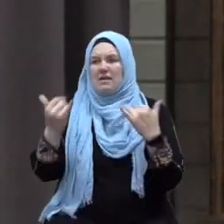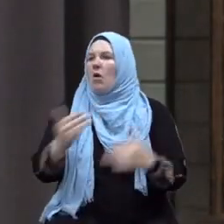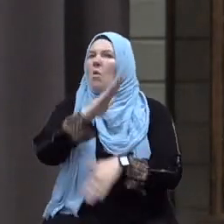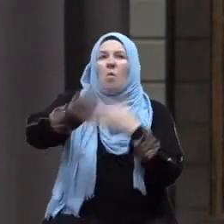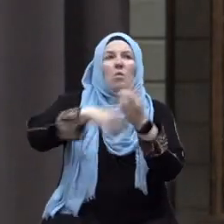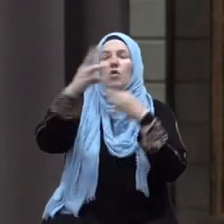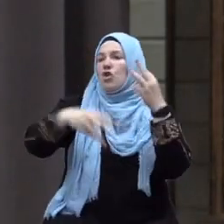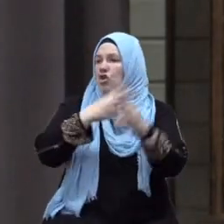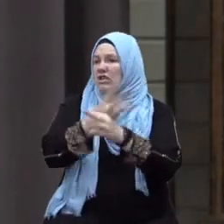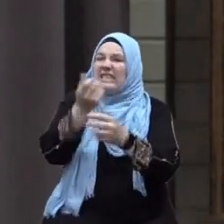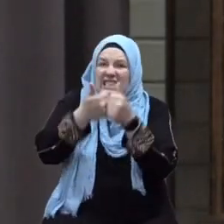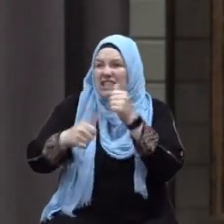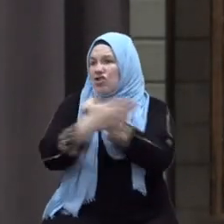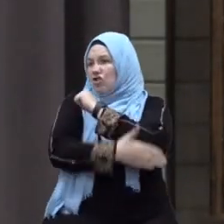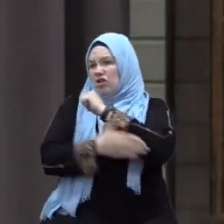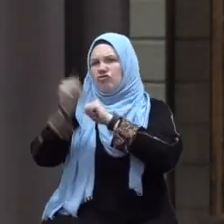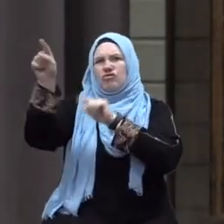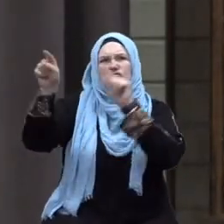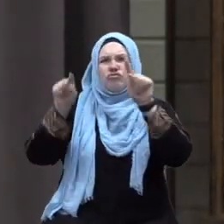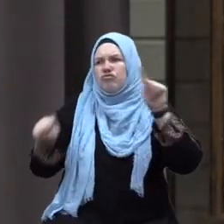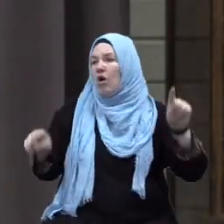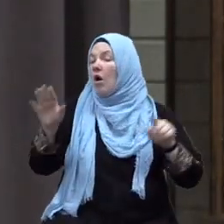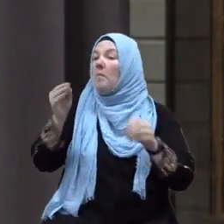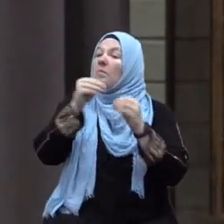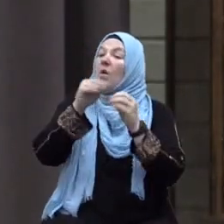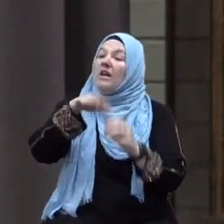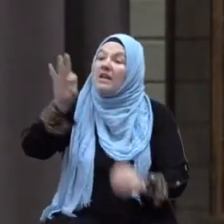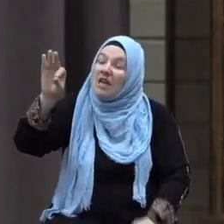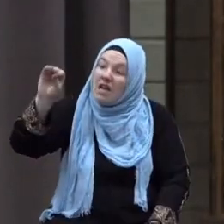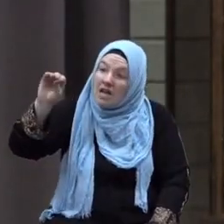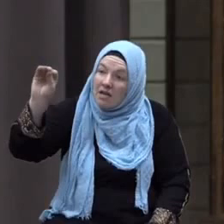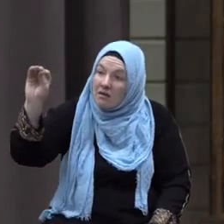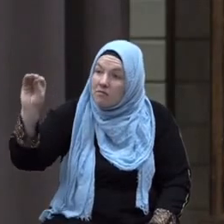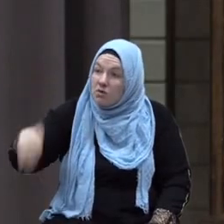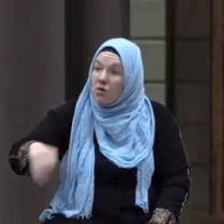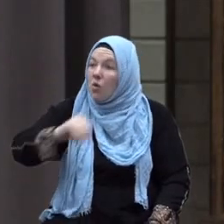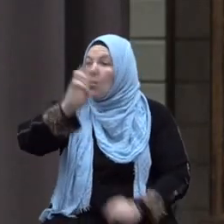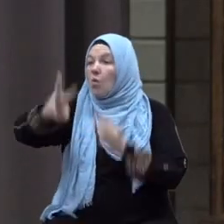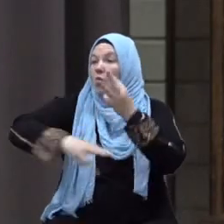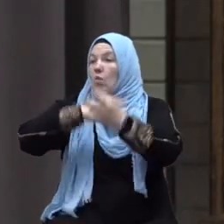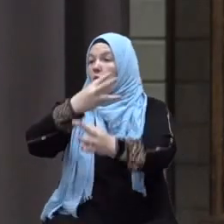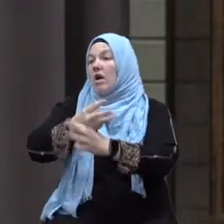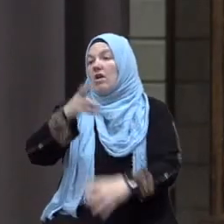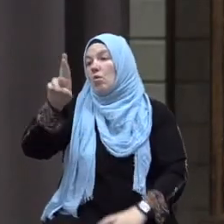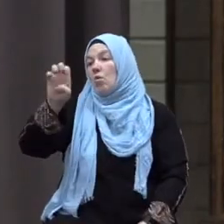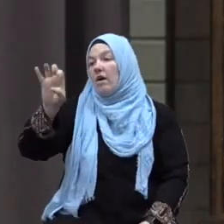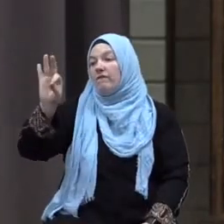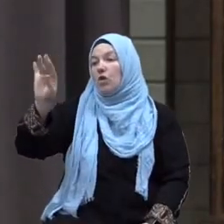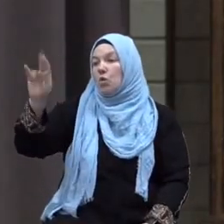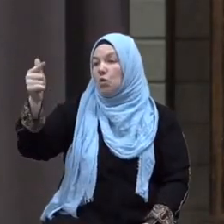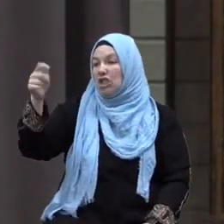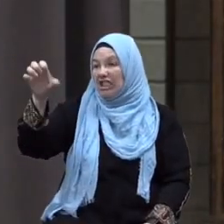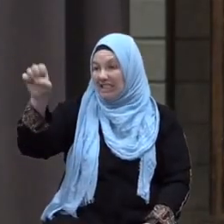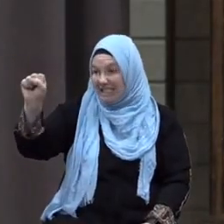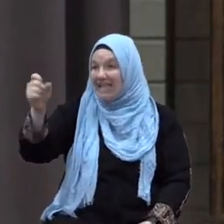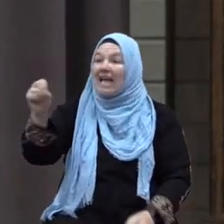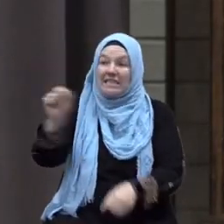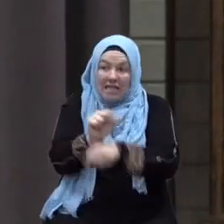the world, with more than 90% of total world refugees and displaced